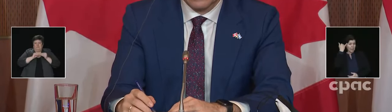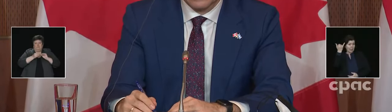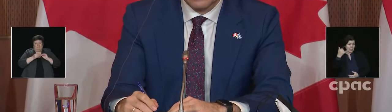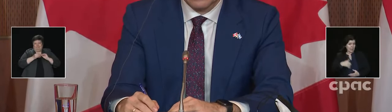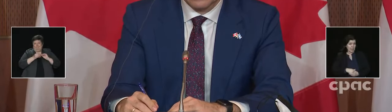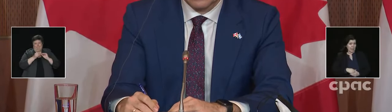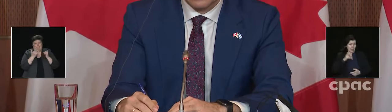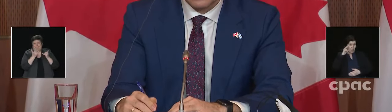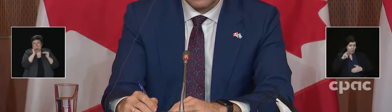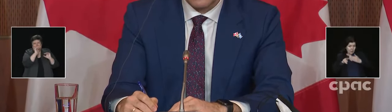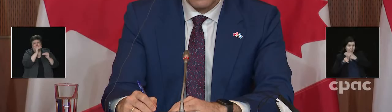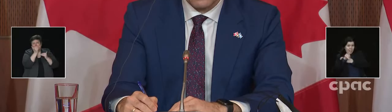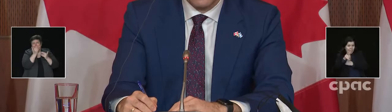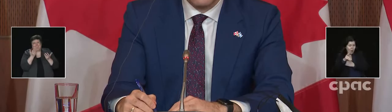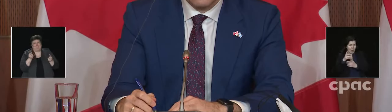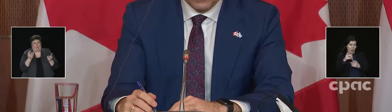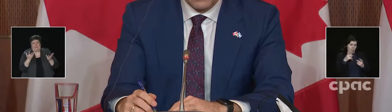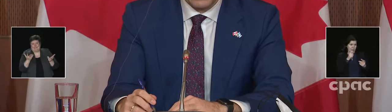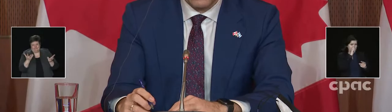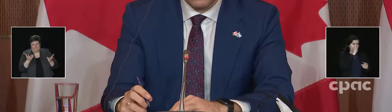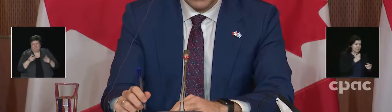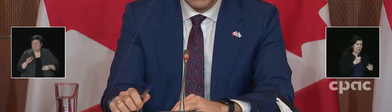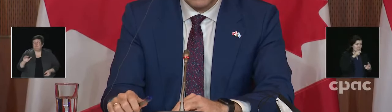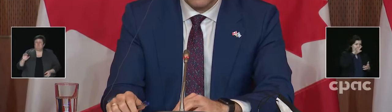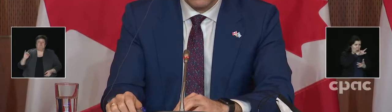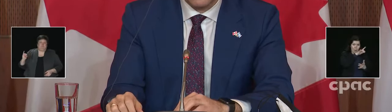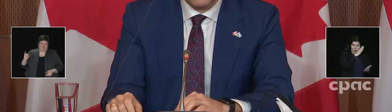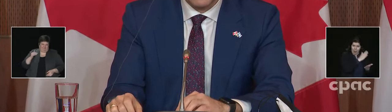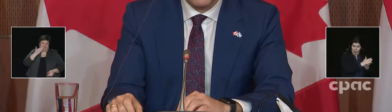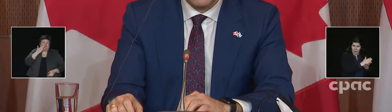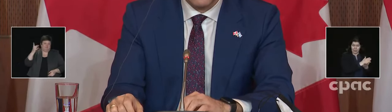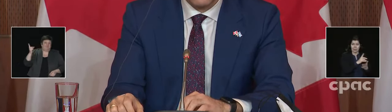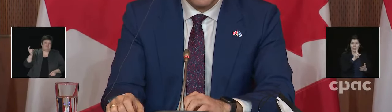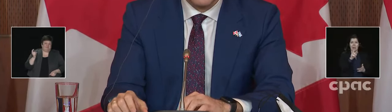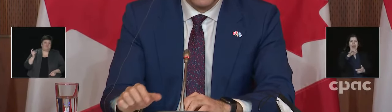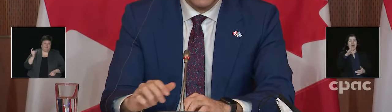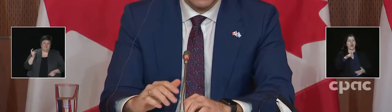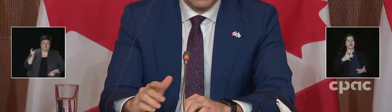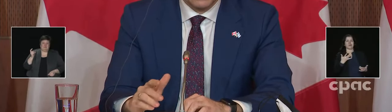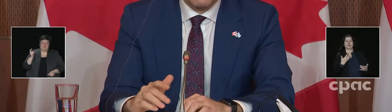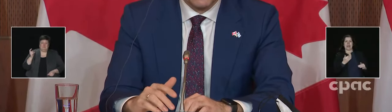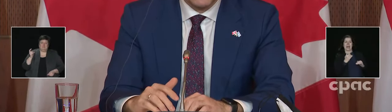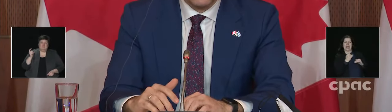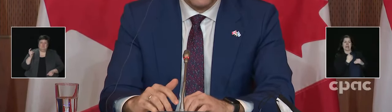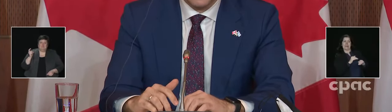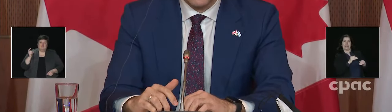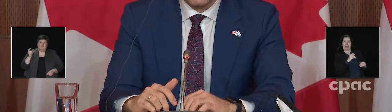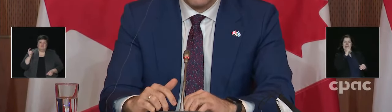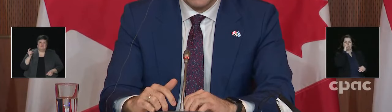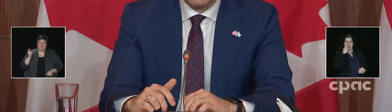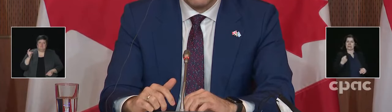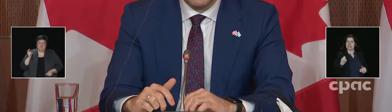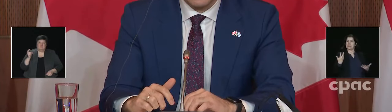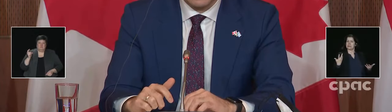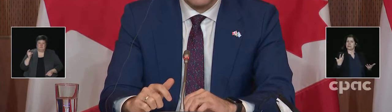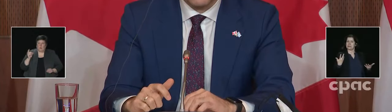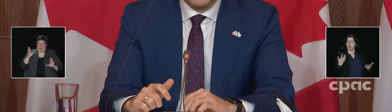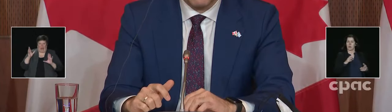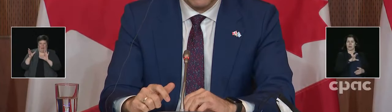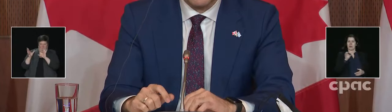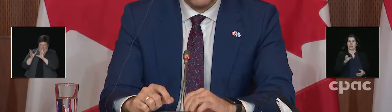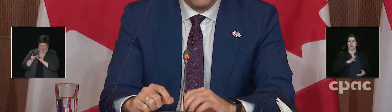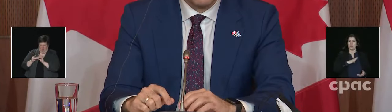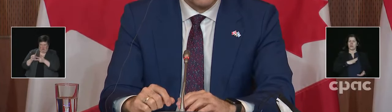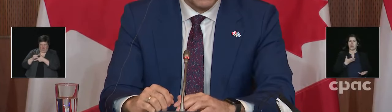have, obviously, in this wave. Well, thank you, Alex, for the question, and three brief elements as